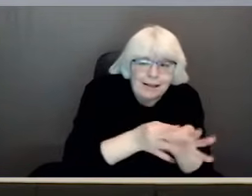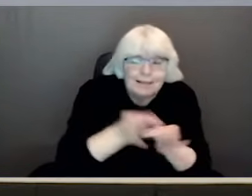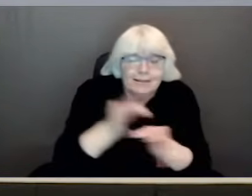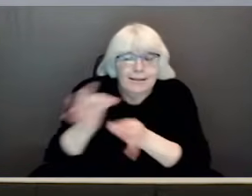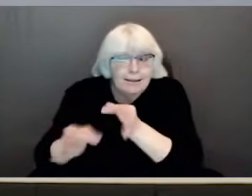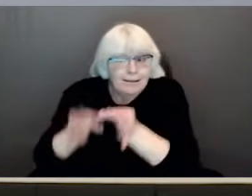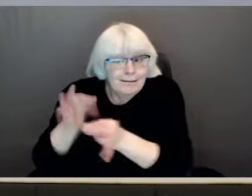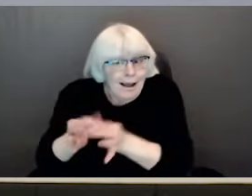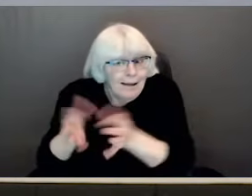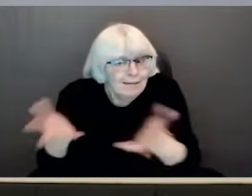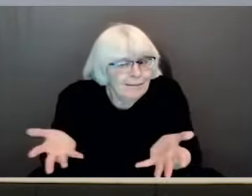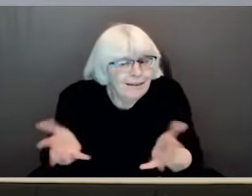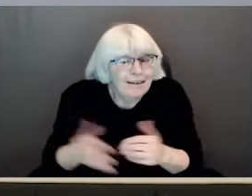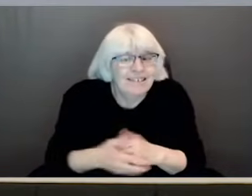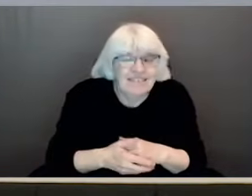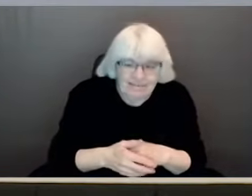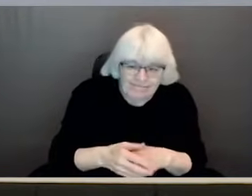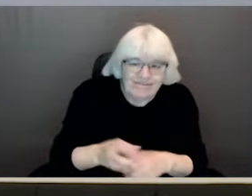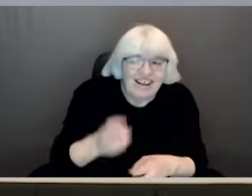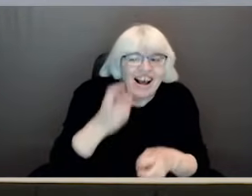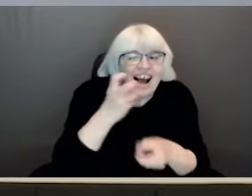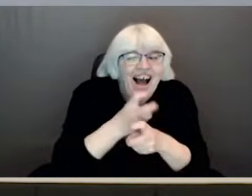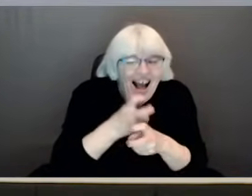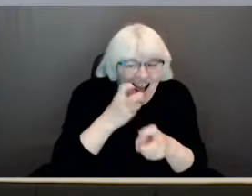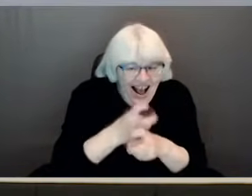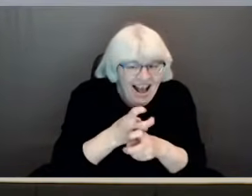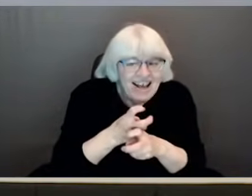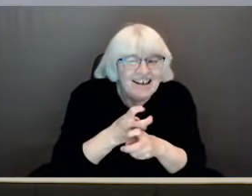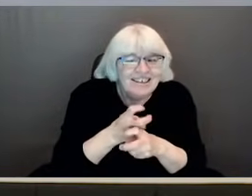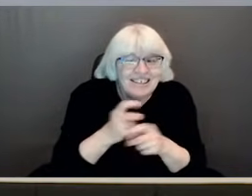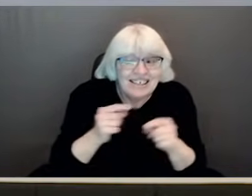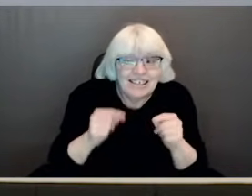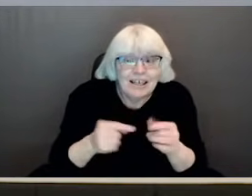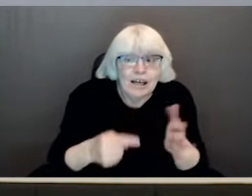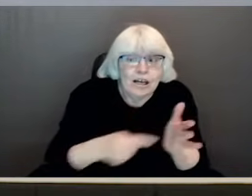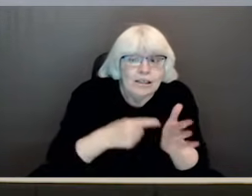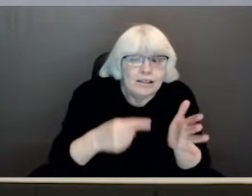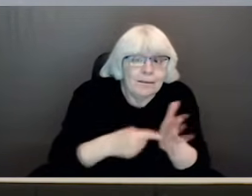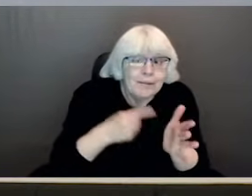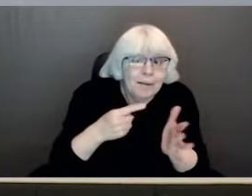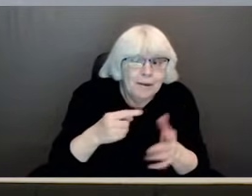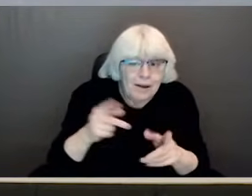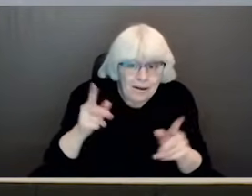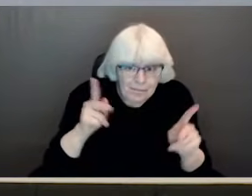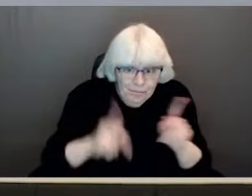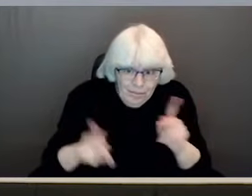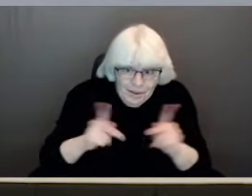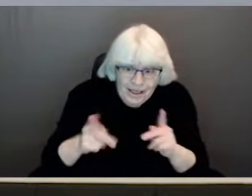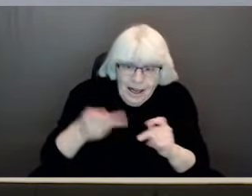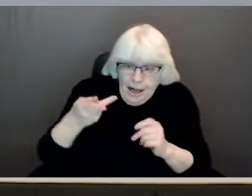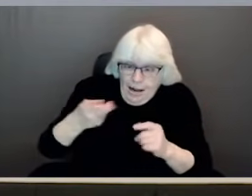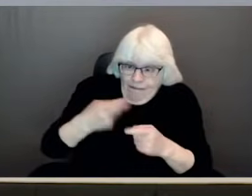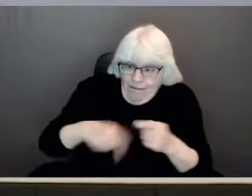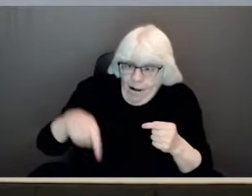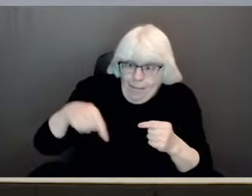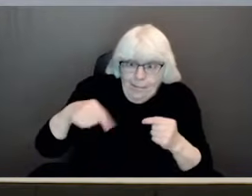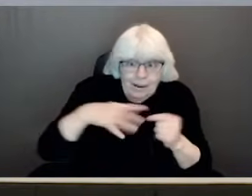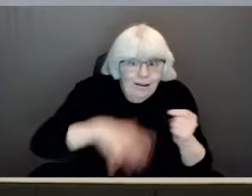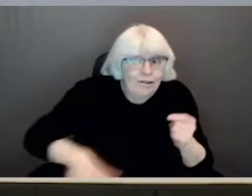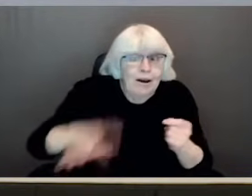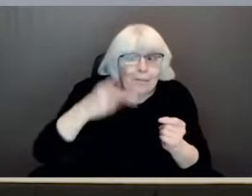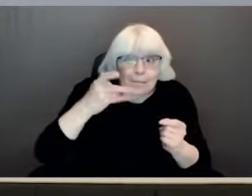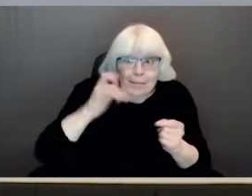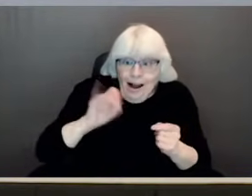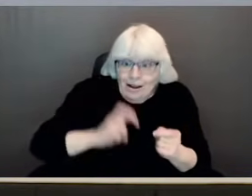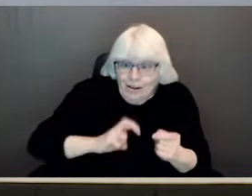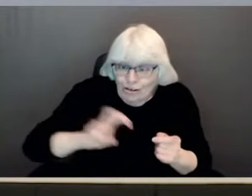away for a period of time. We're giving that recommendation. We're following how many